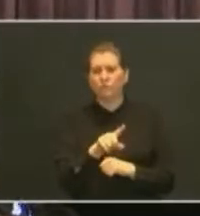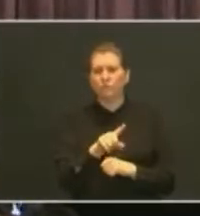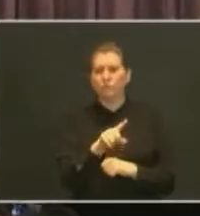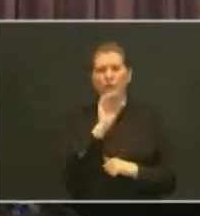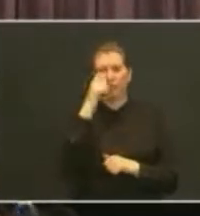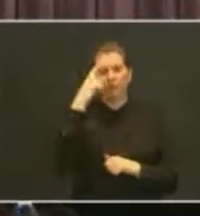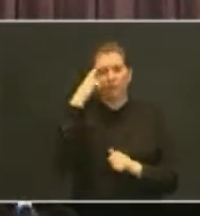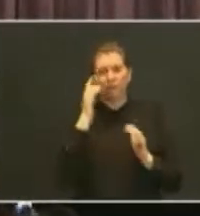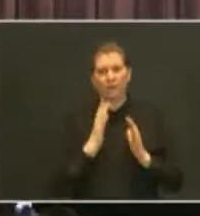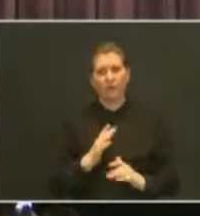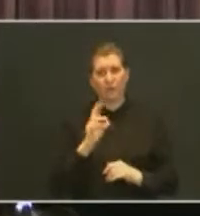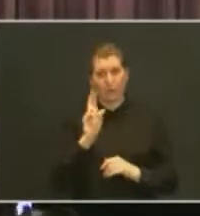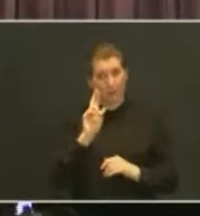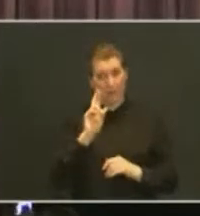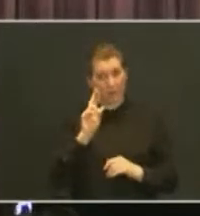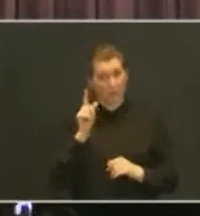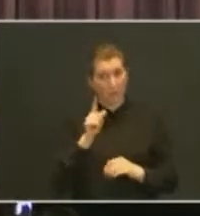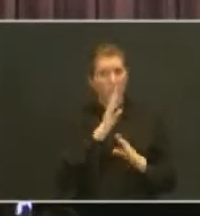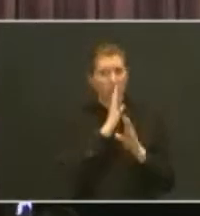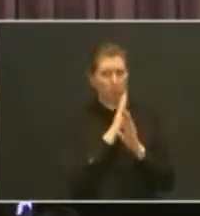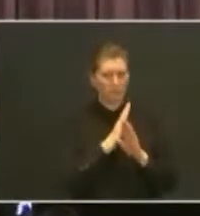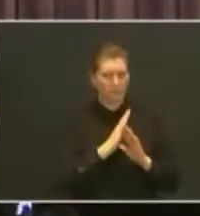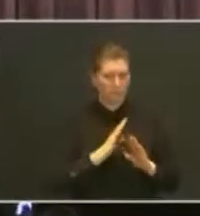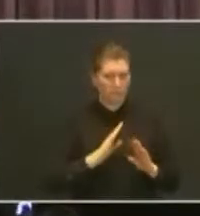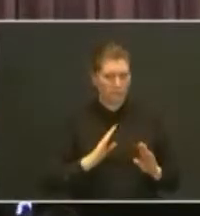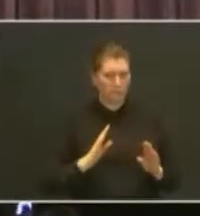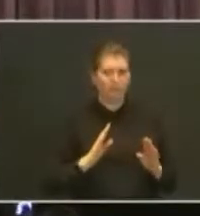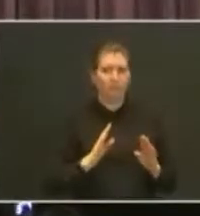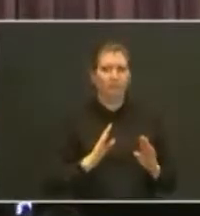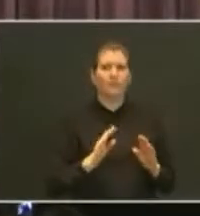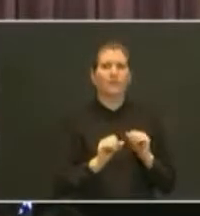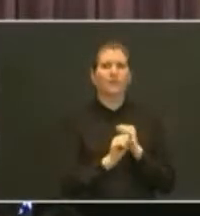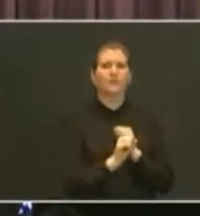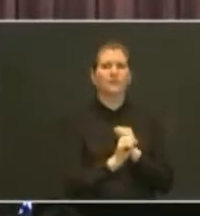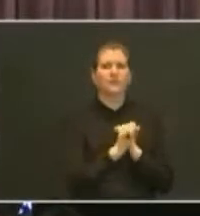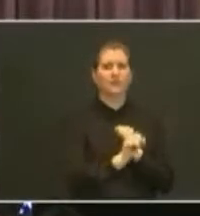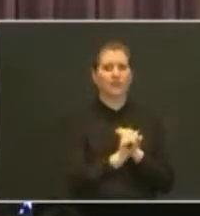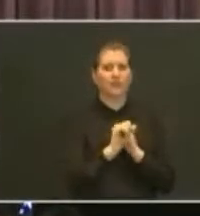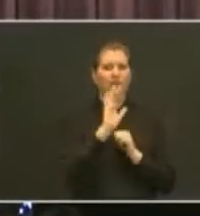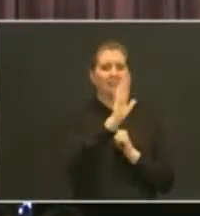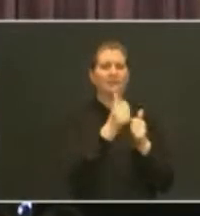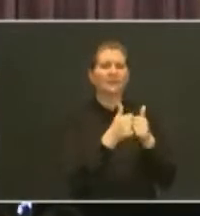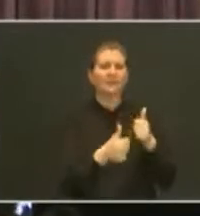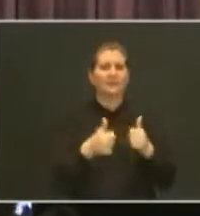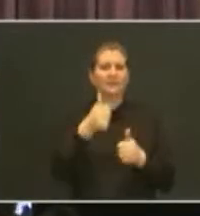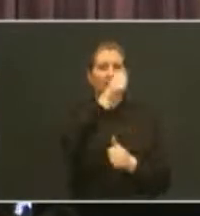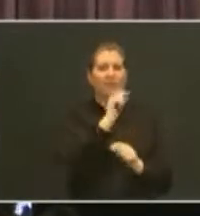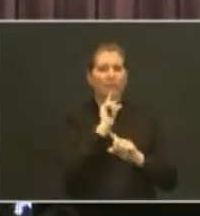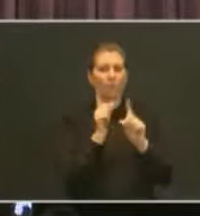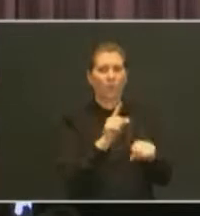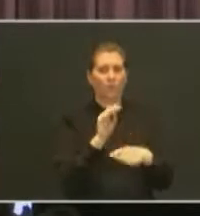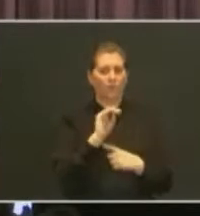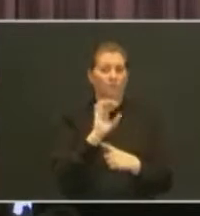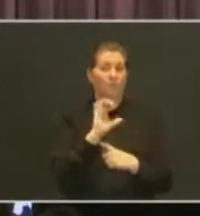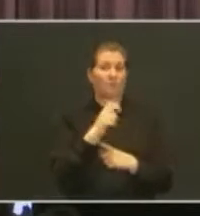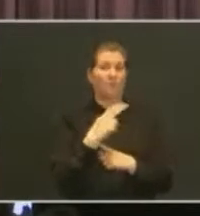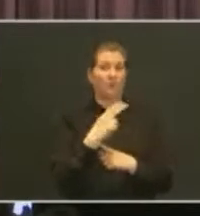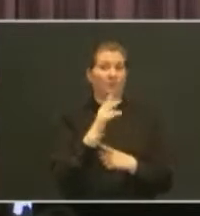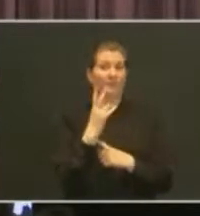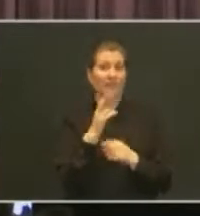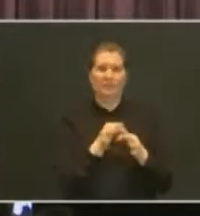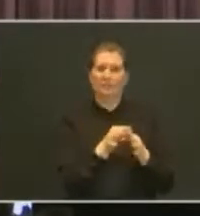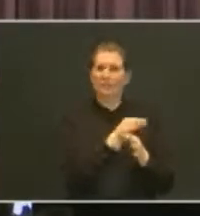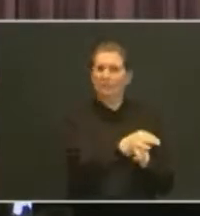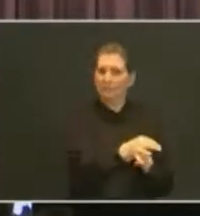of quietly extended her executive order to March 17th, probably long after she's going to be gone. And given everything that you said,